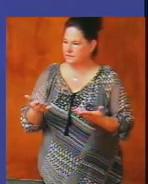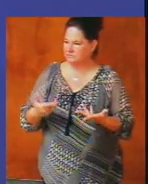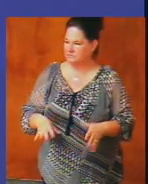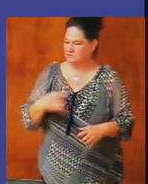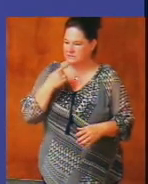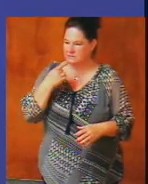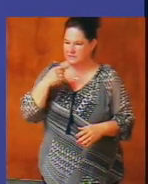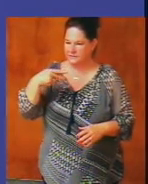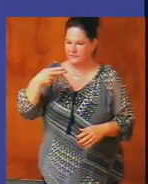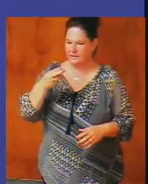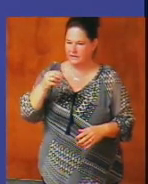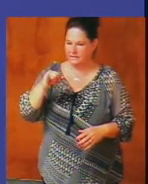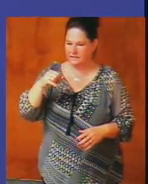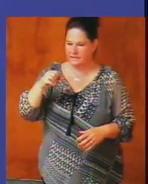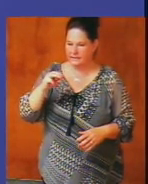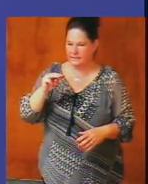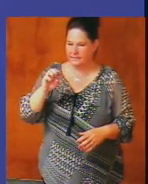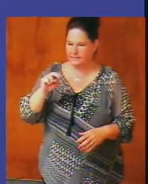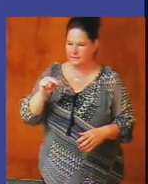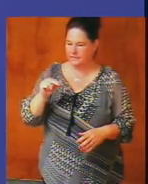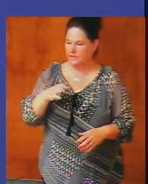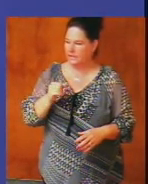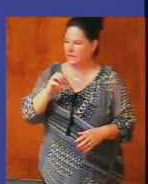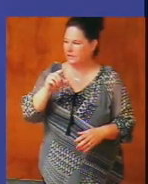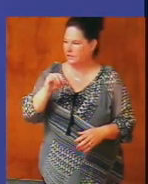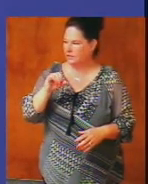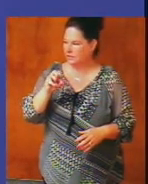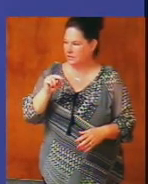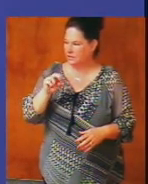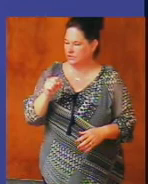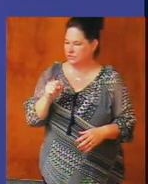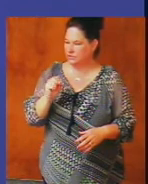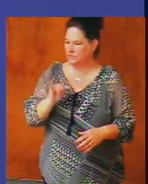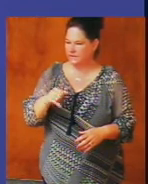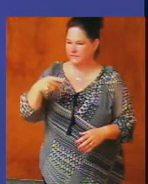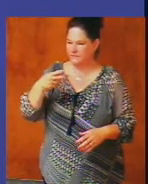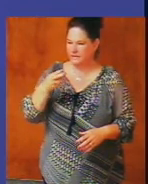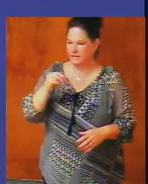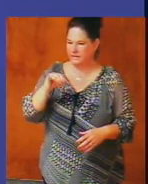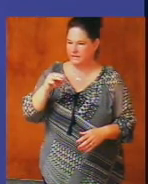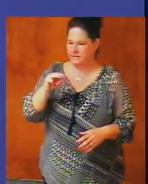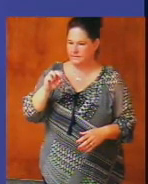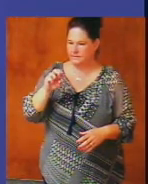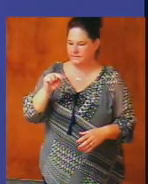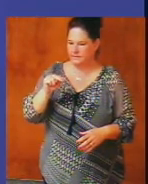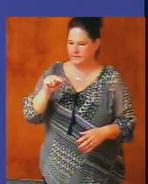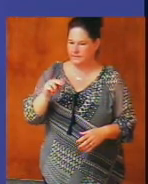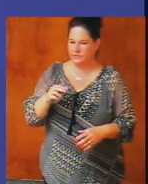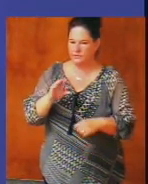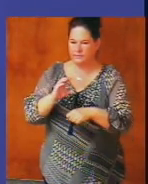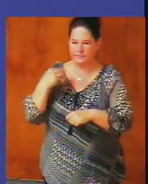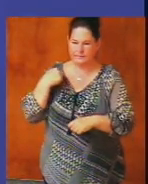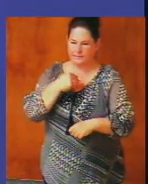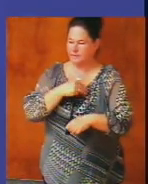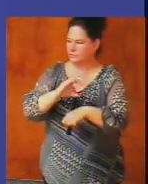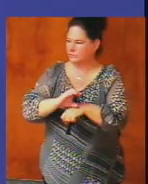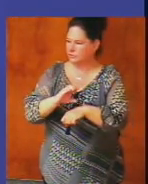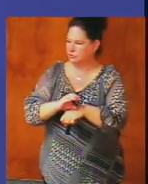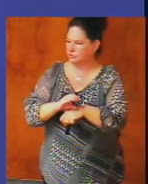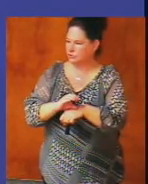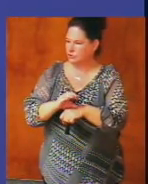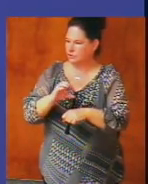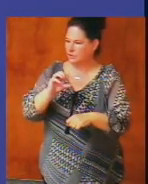in Philemon and Colossians that Philemon was a member of the church